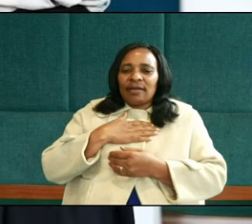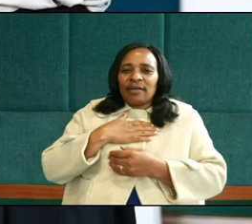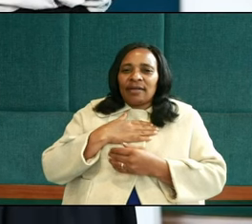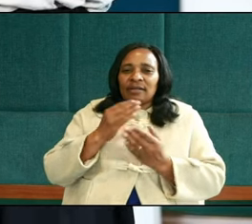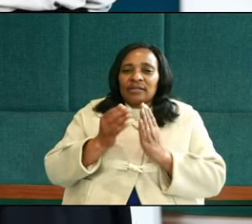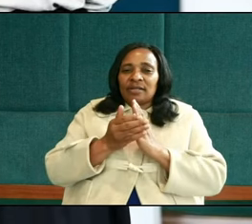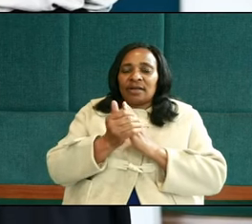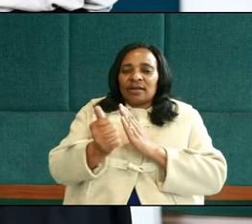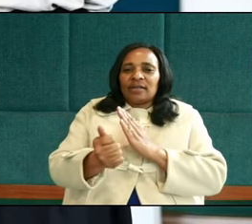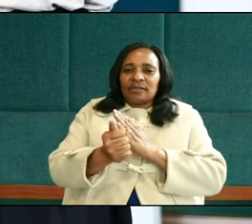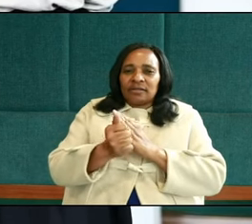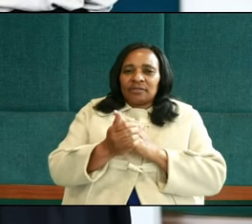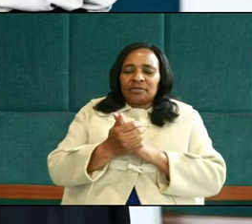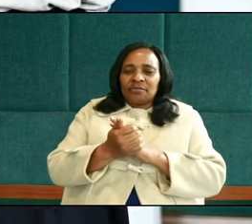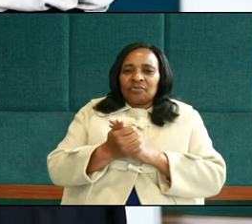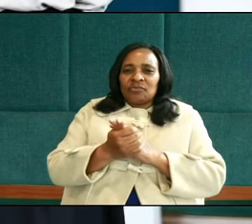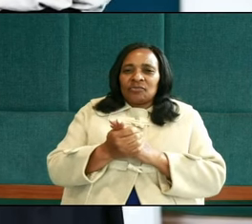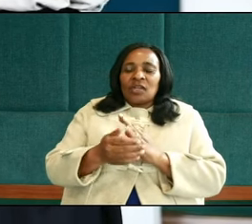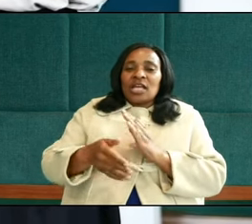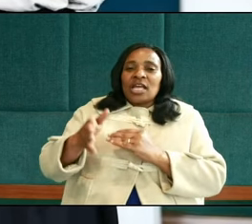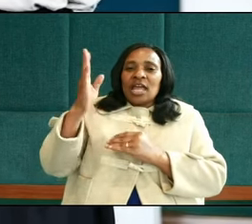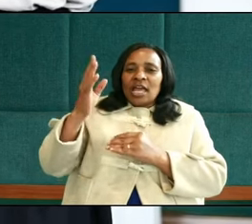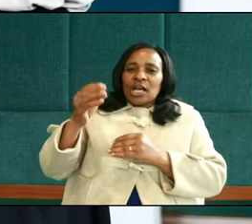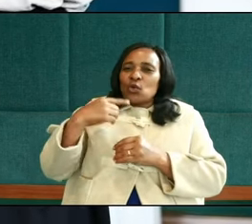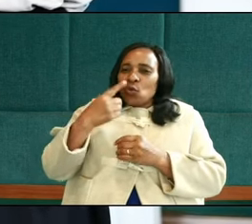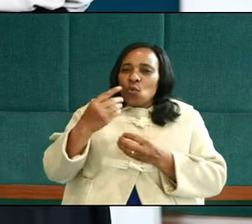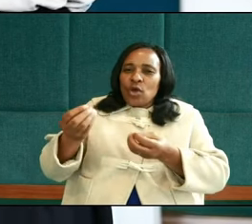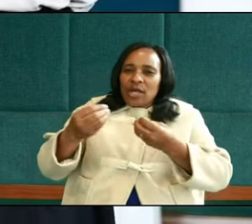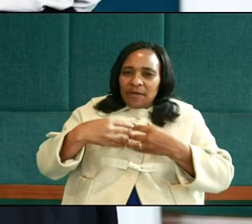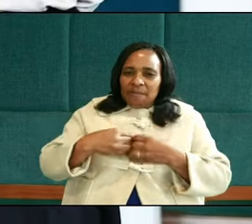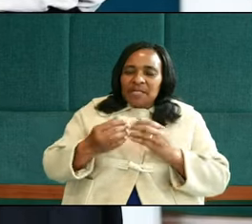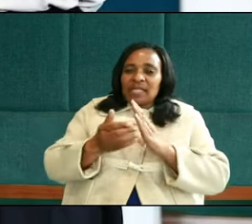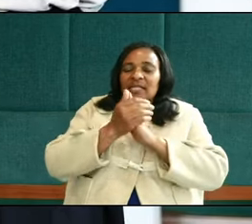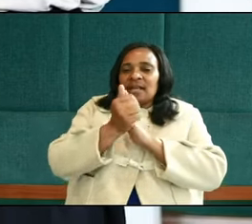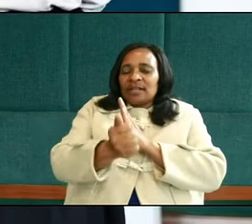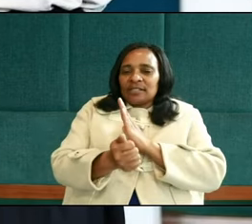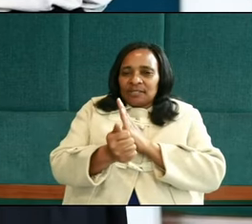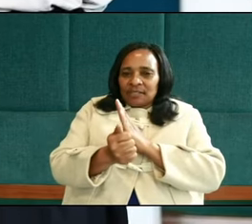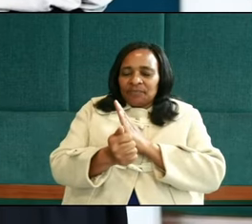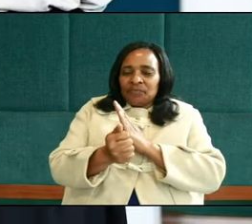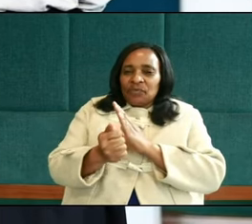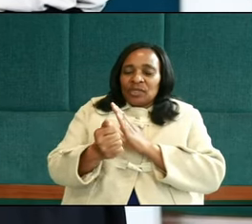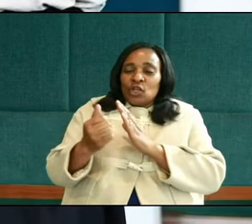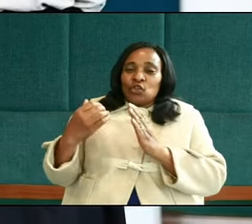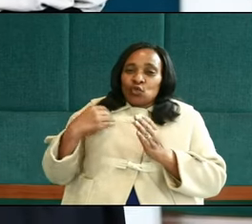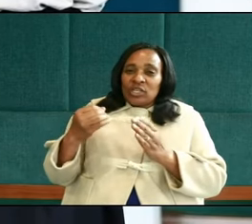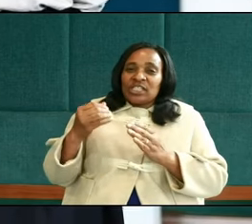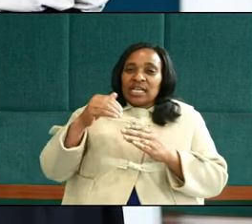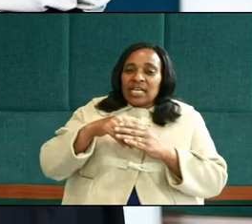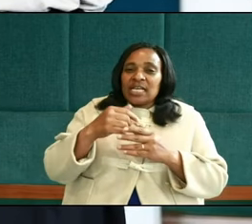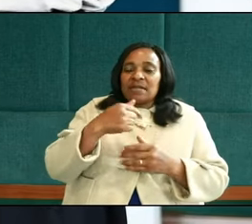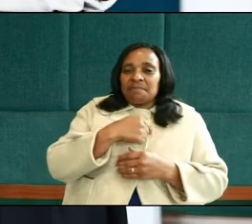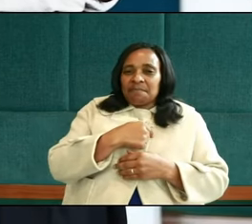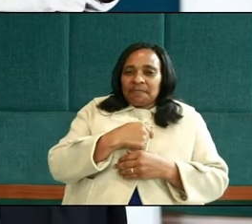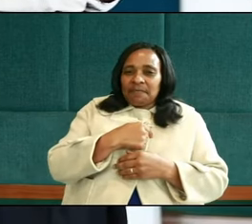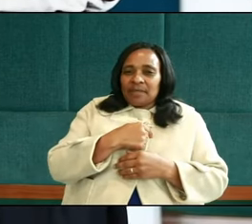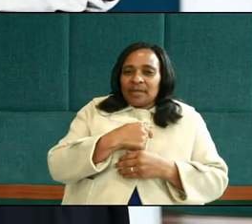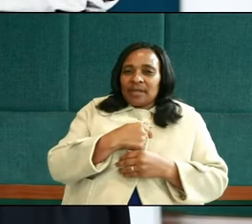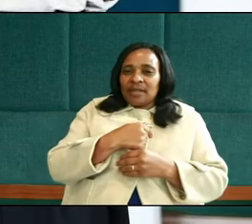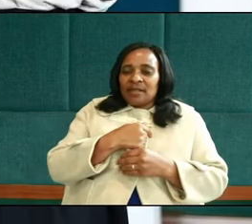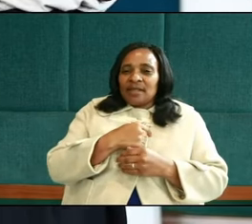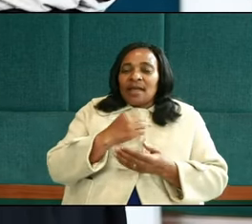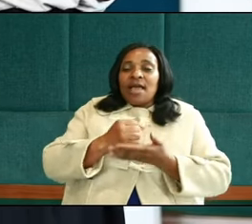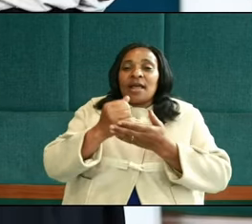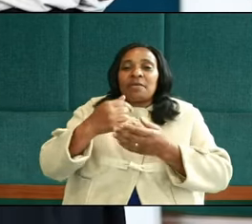gift. God, you gave me talent, treasures hidden